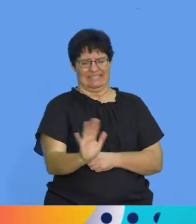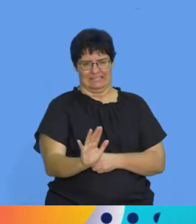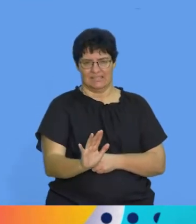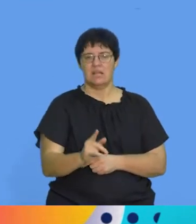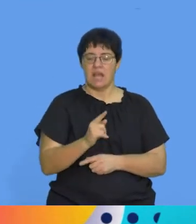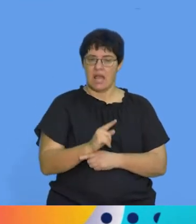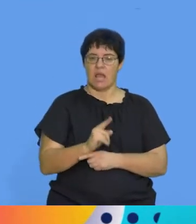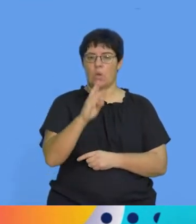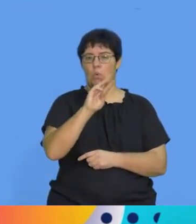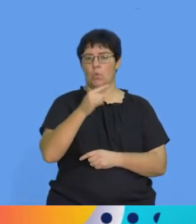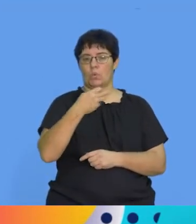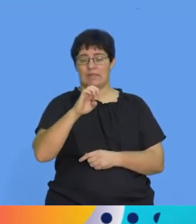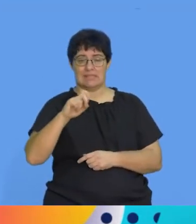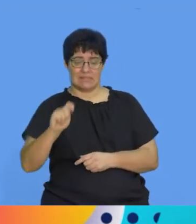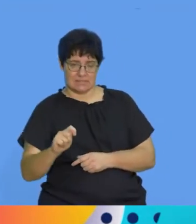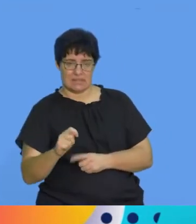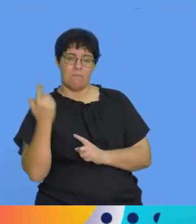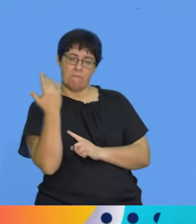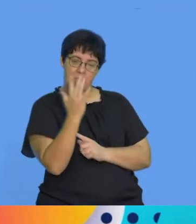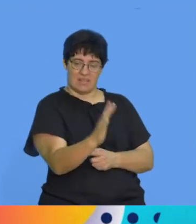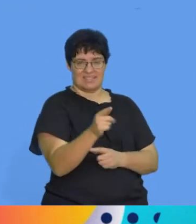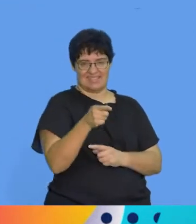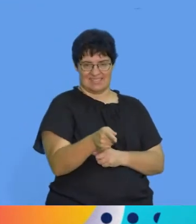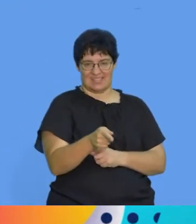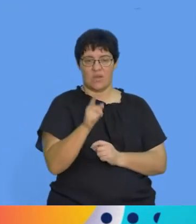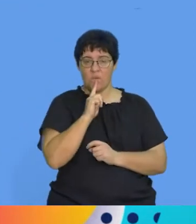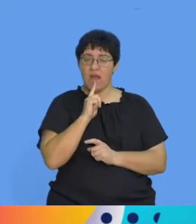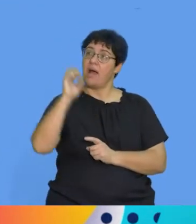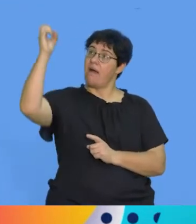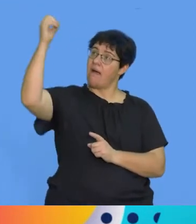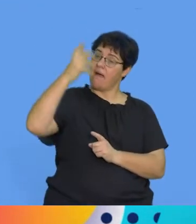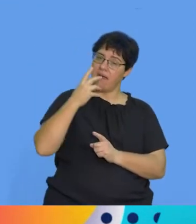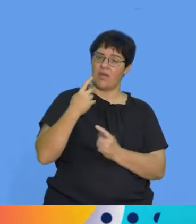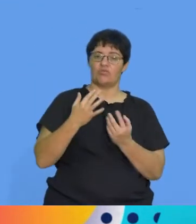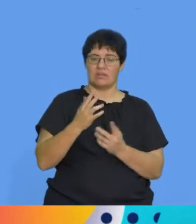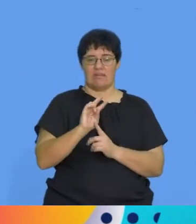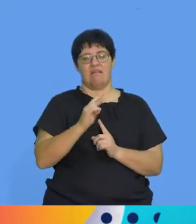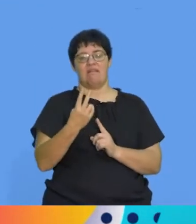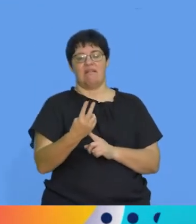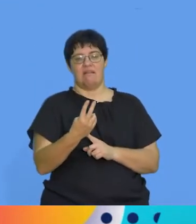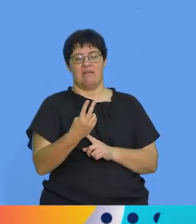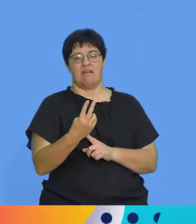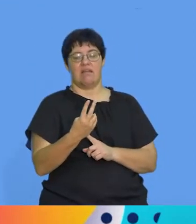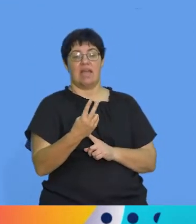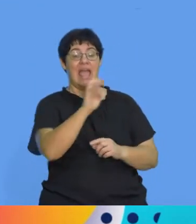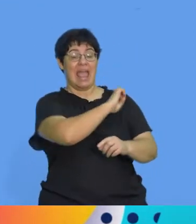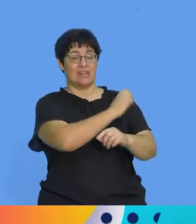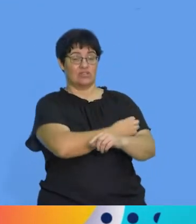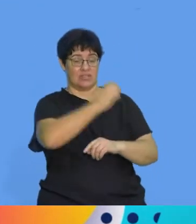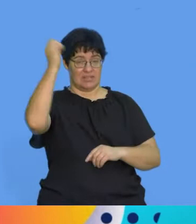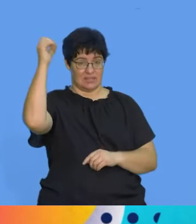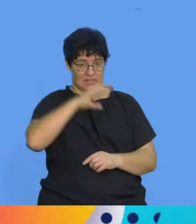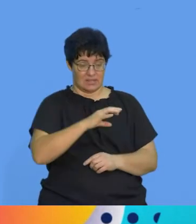products. Usually you'll see it's wheats. It's plant-based, because plants are able to photosynthesize, and they can turn the